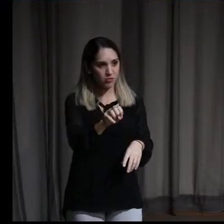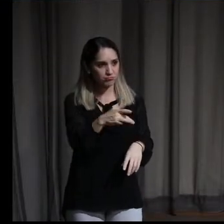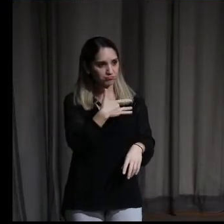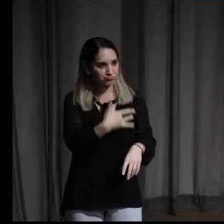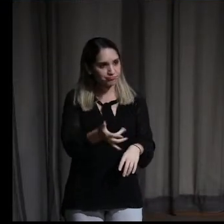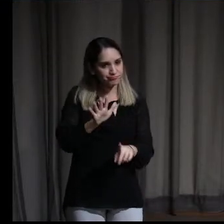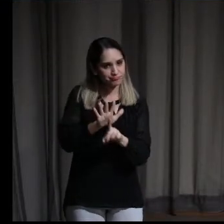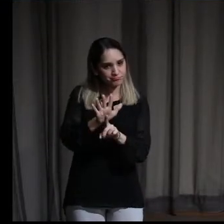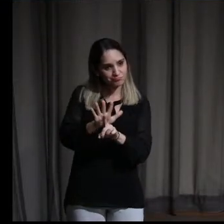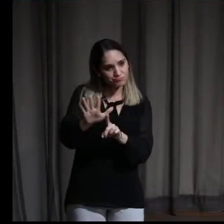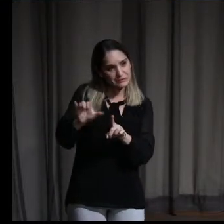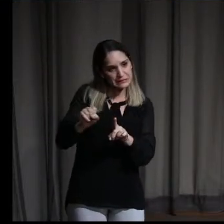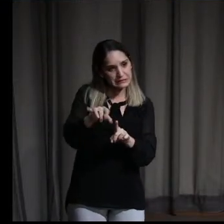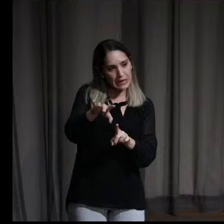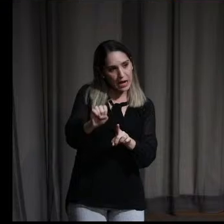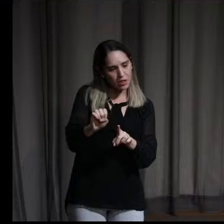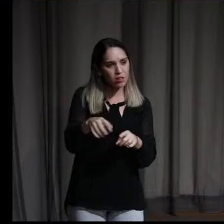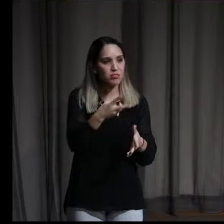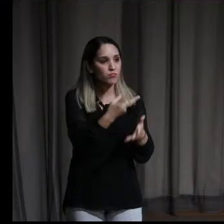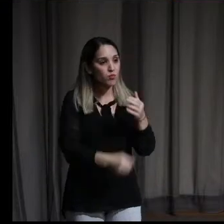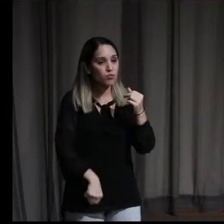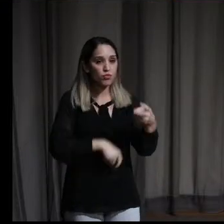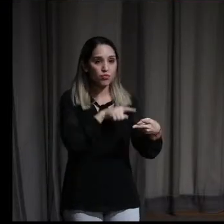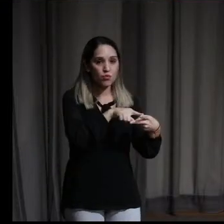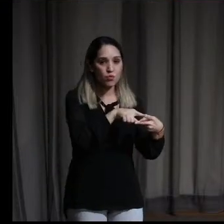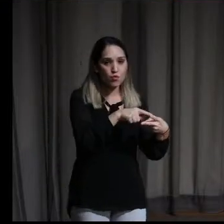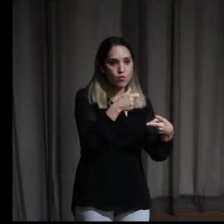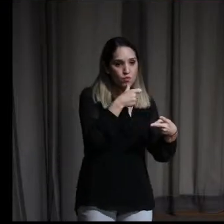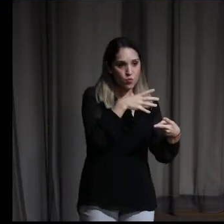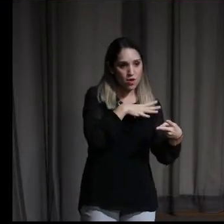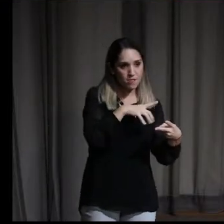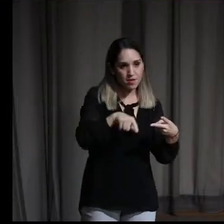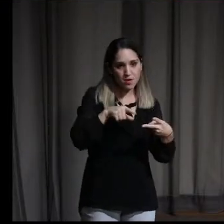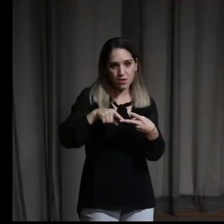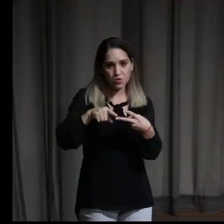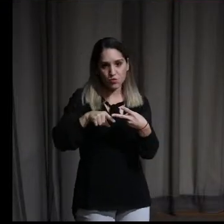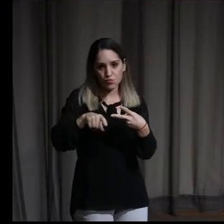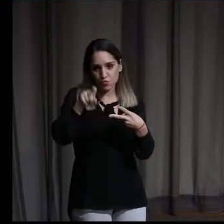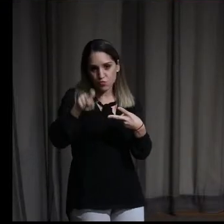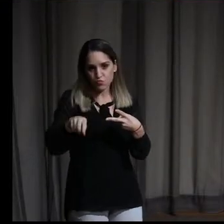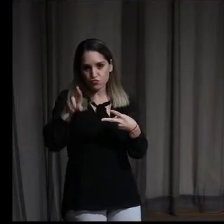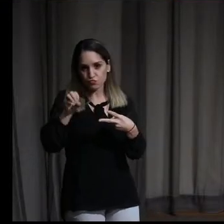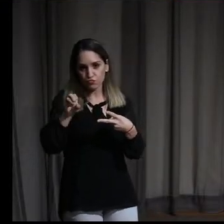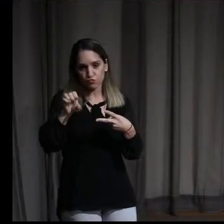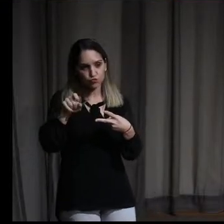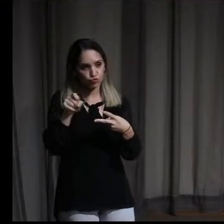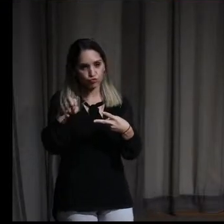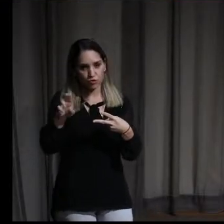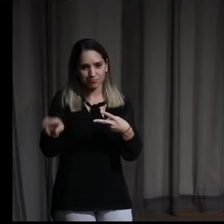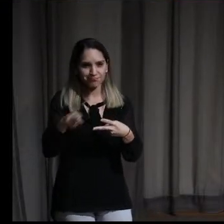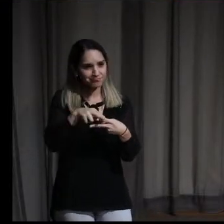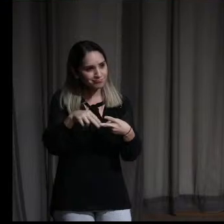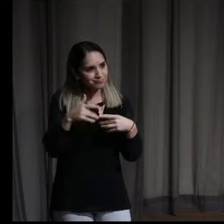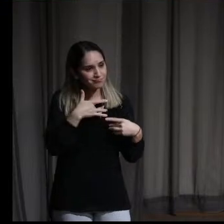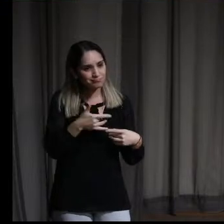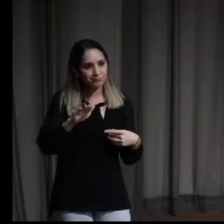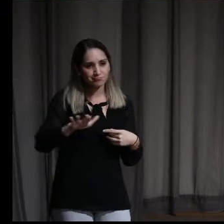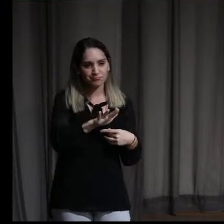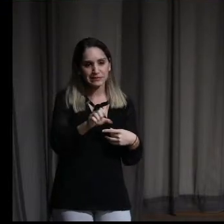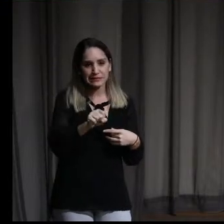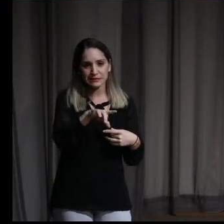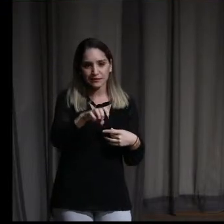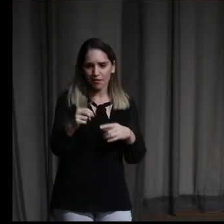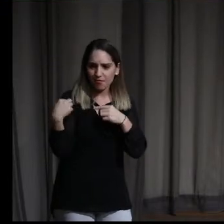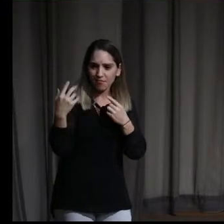his themes of both the women and the rooster. And this is a constant leitmotif throughout his life that we